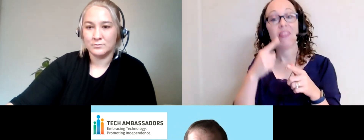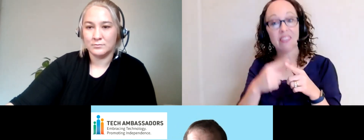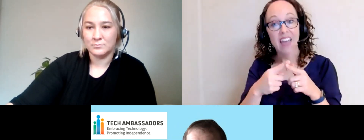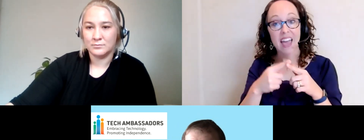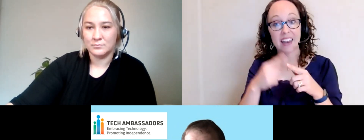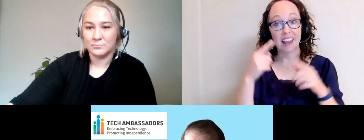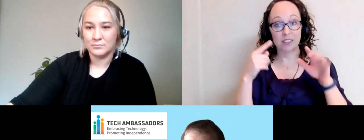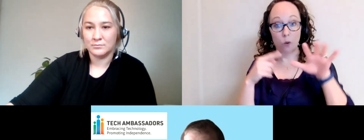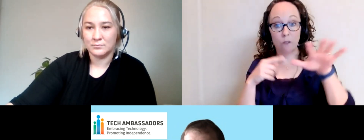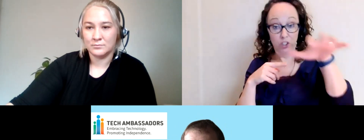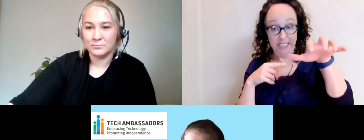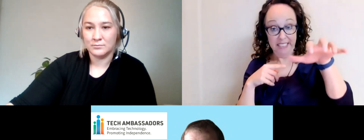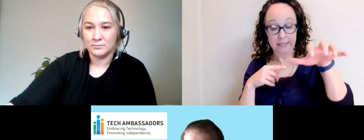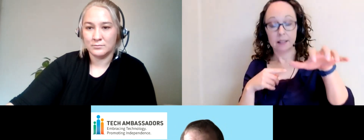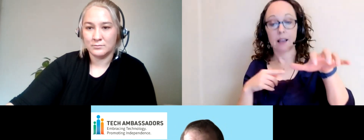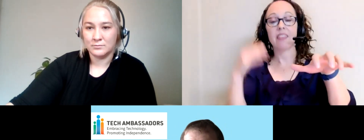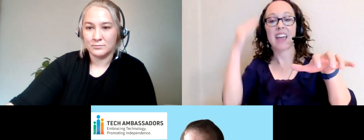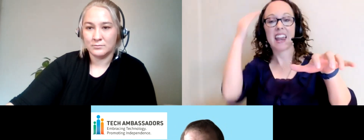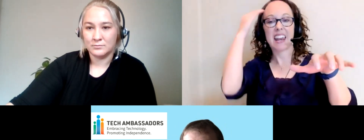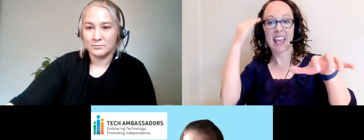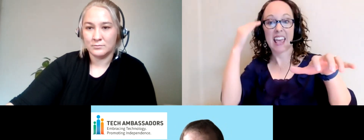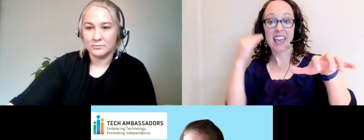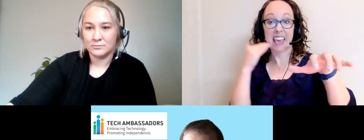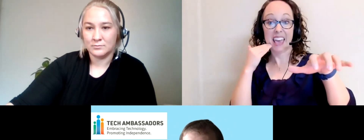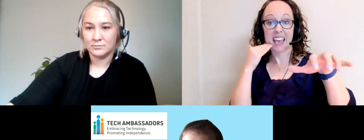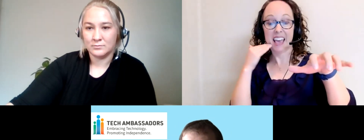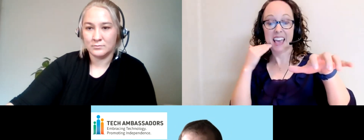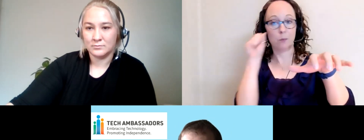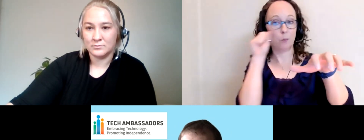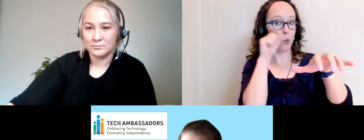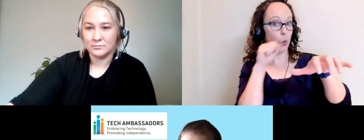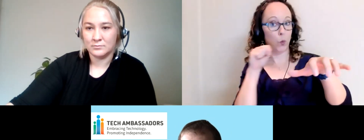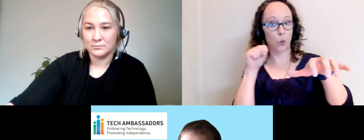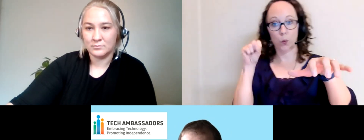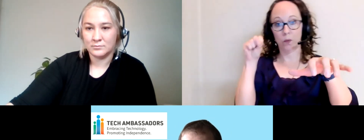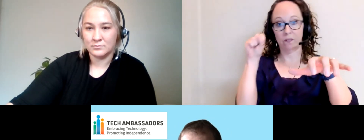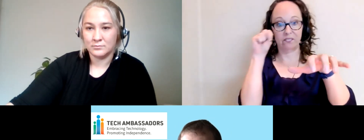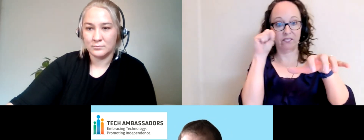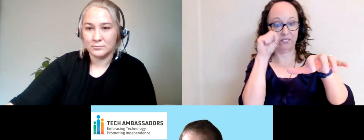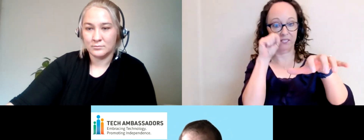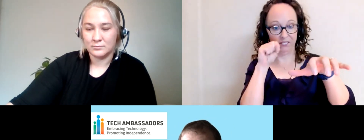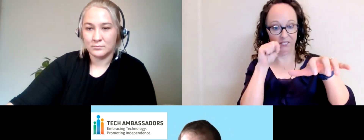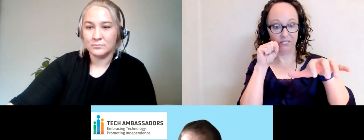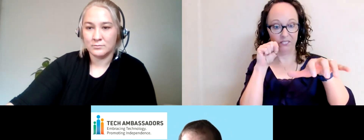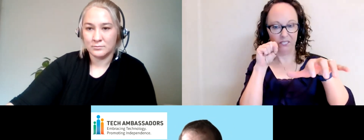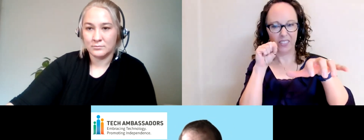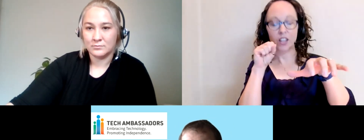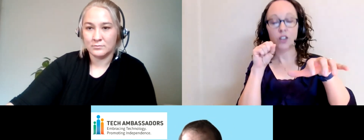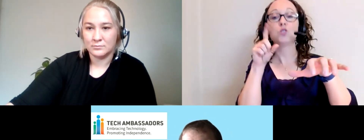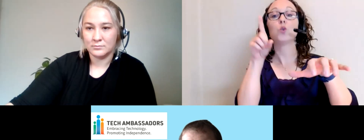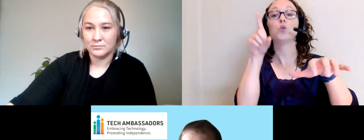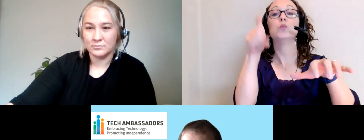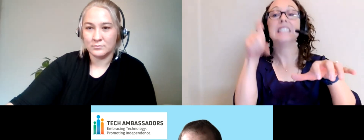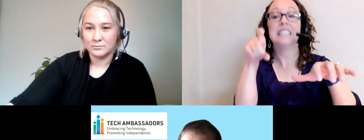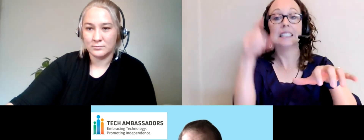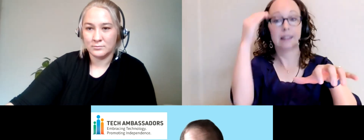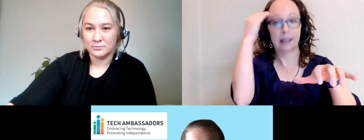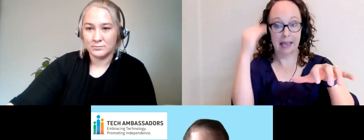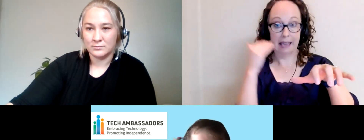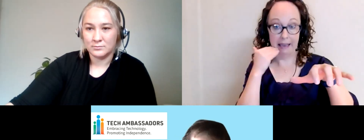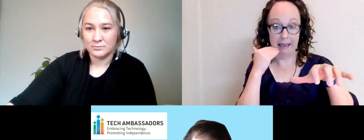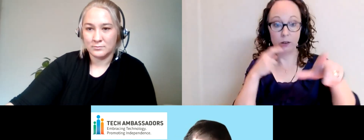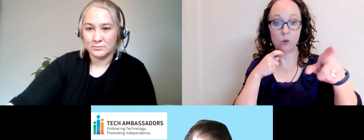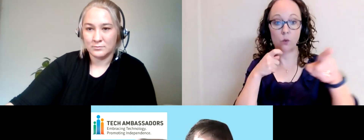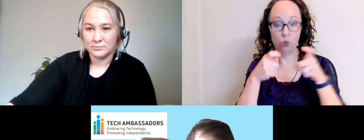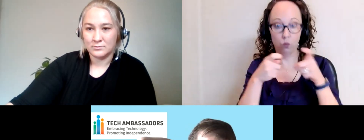head, so you would have to have like head control